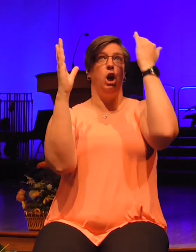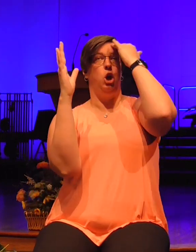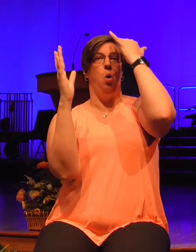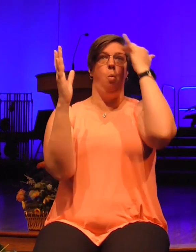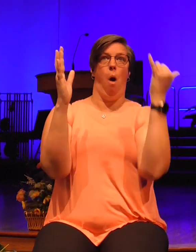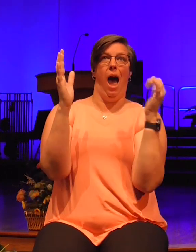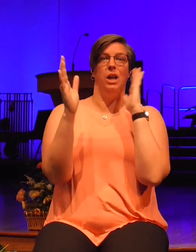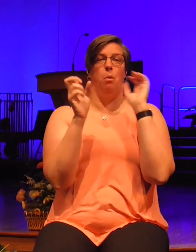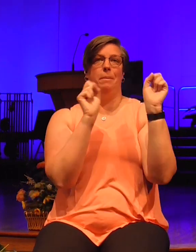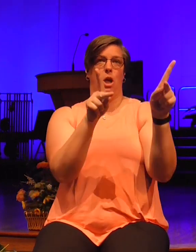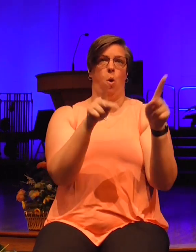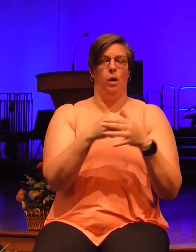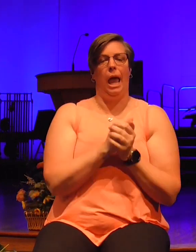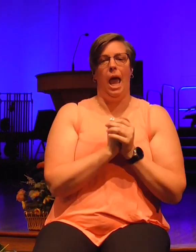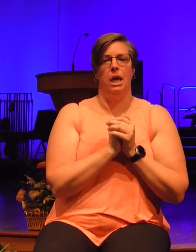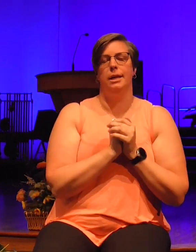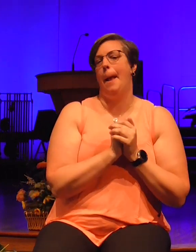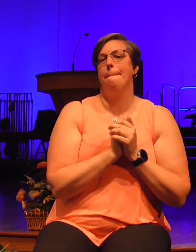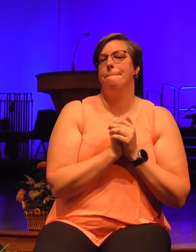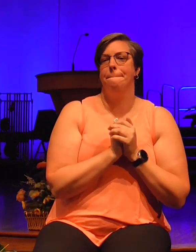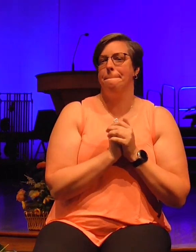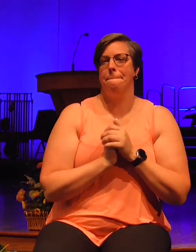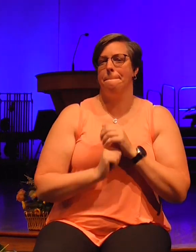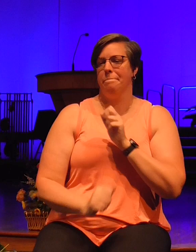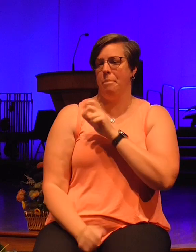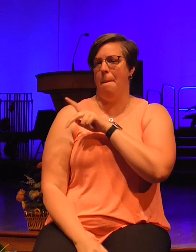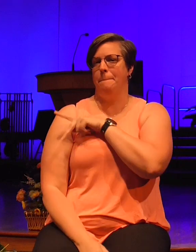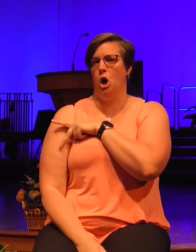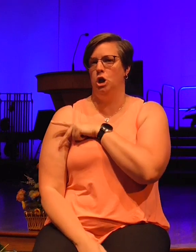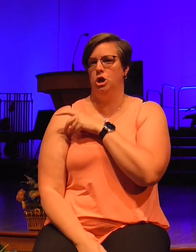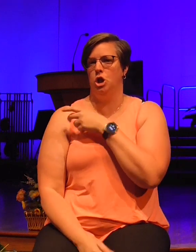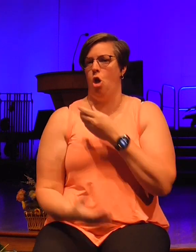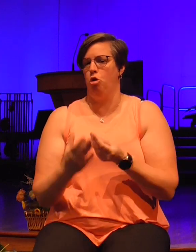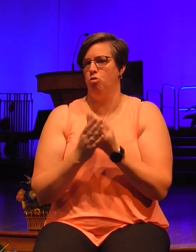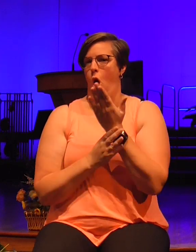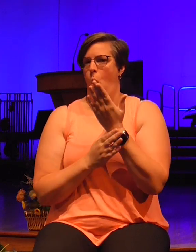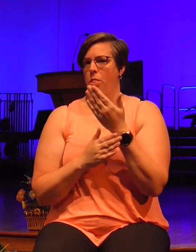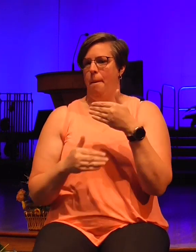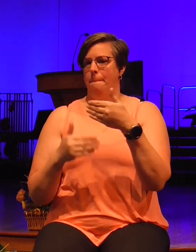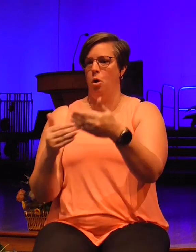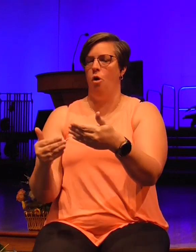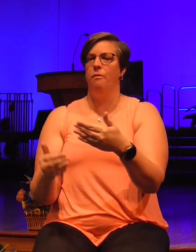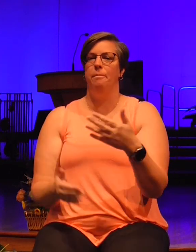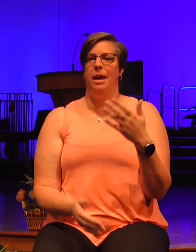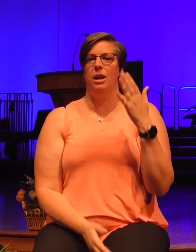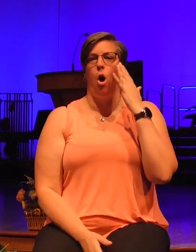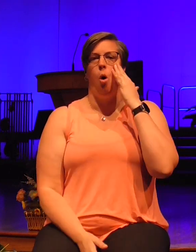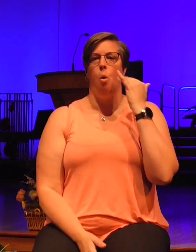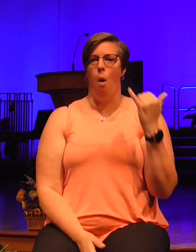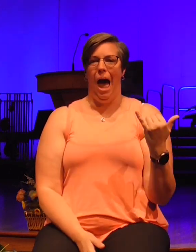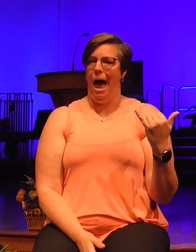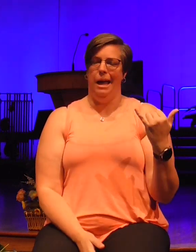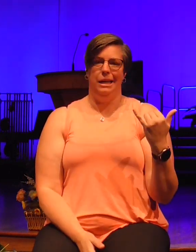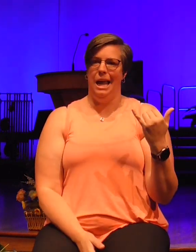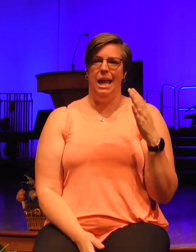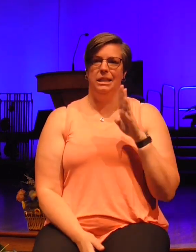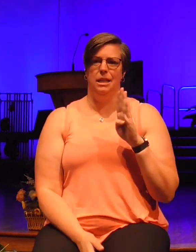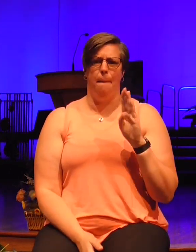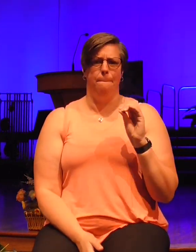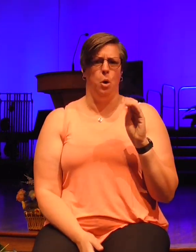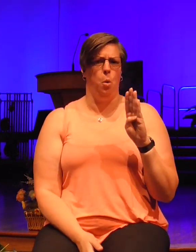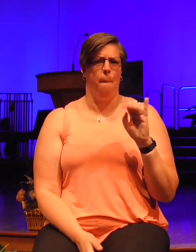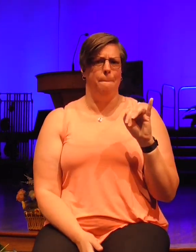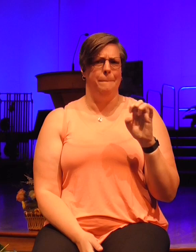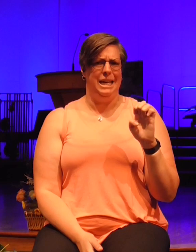okay. In the personal growth movement, my mom says this a lot, why is the booby prize, right? Knowing why is the booby prize. It's